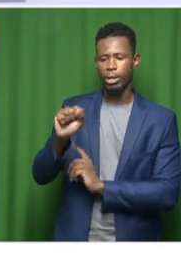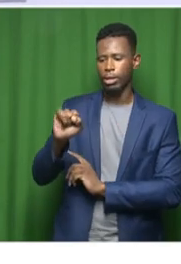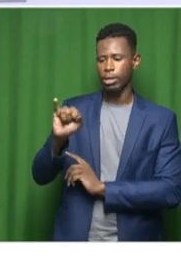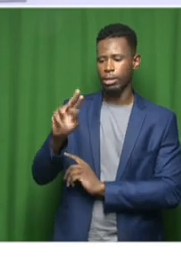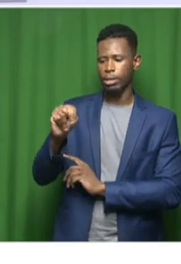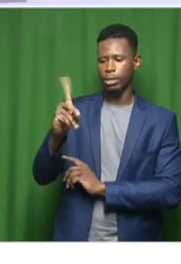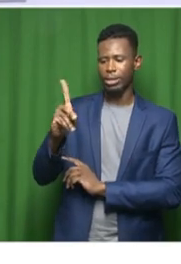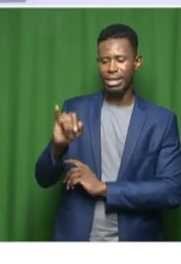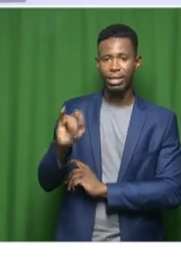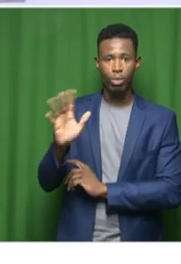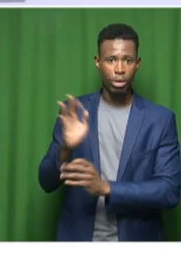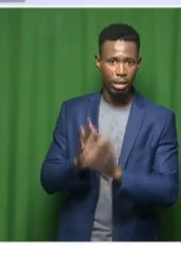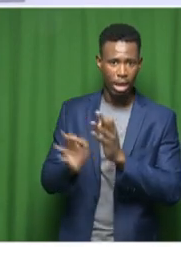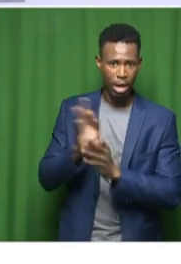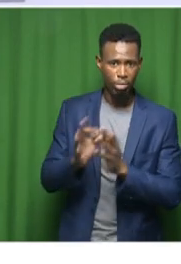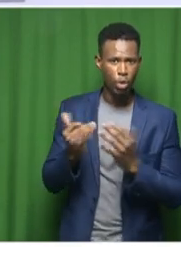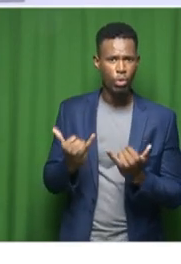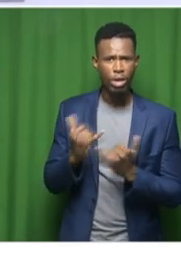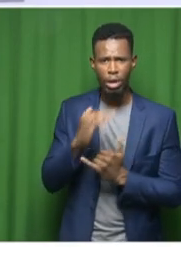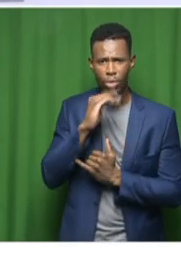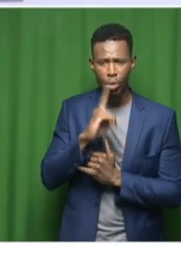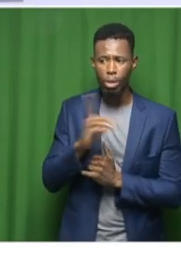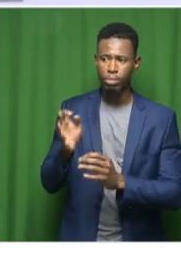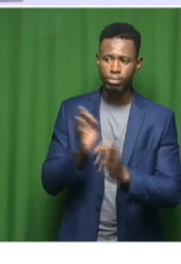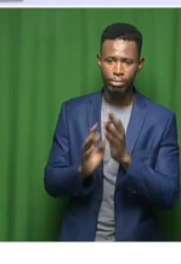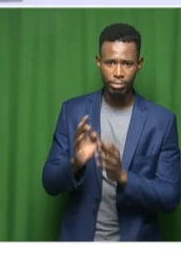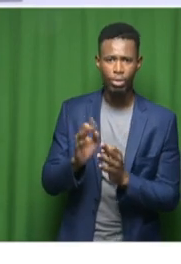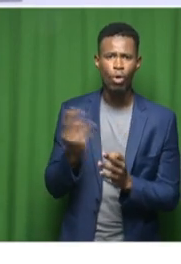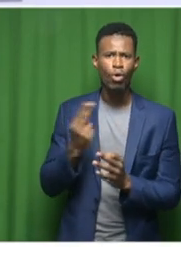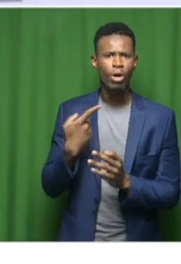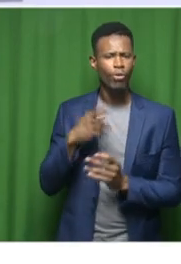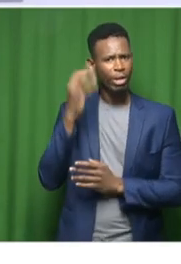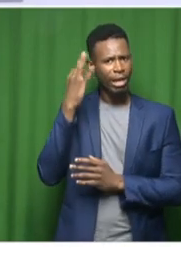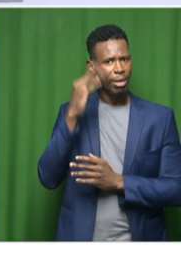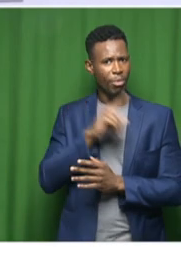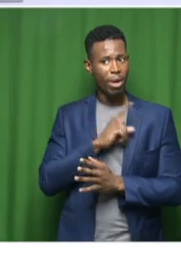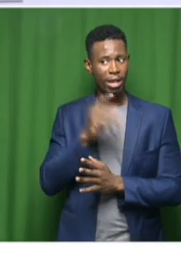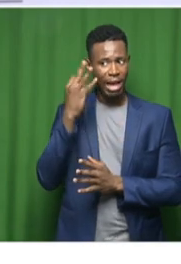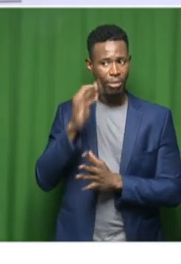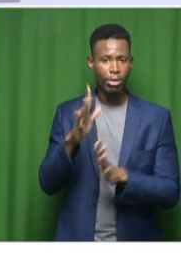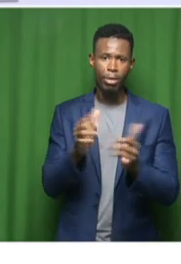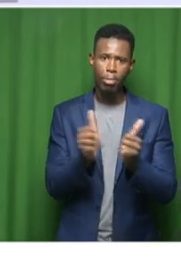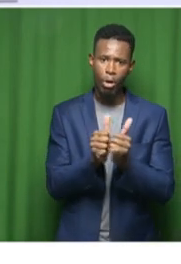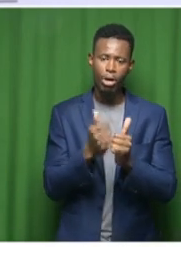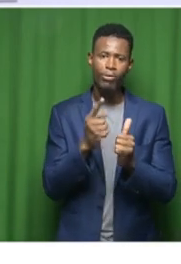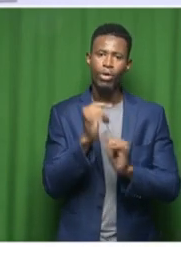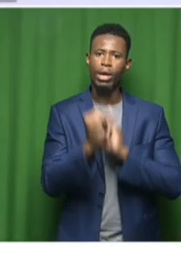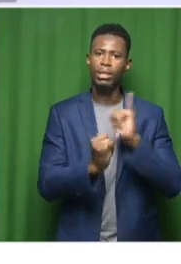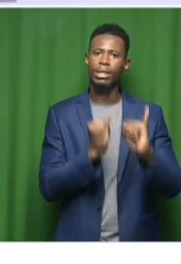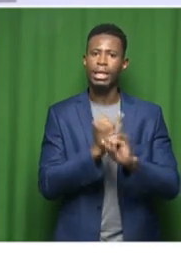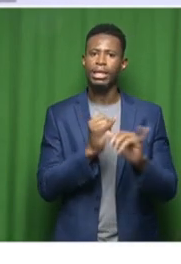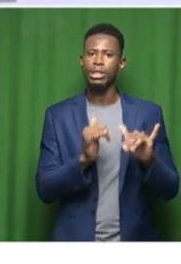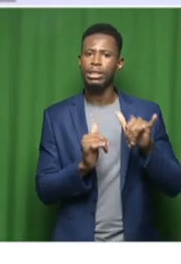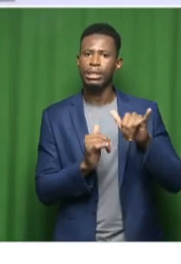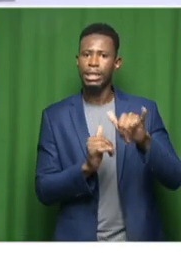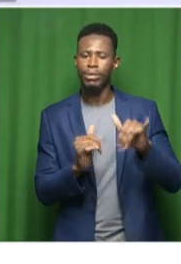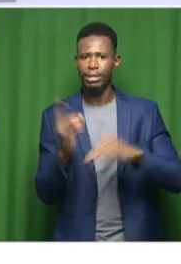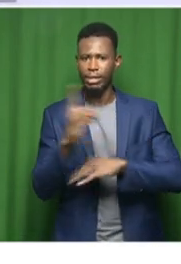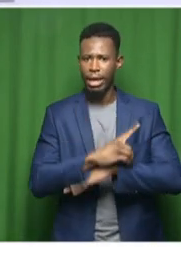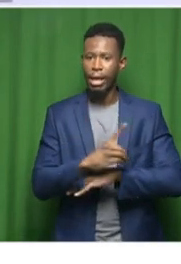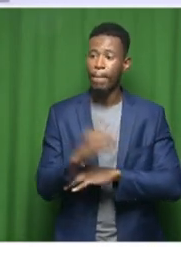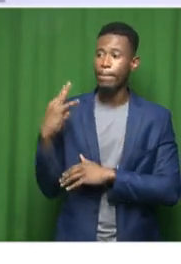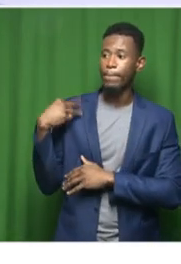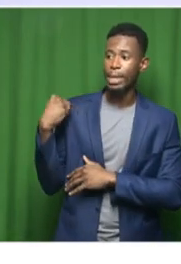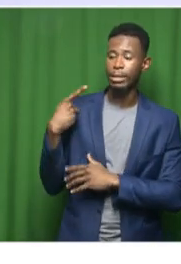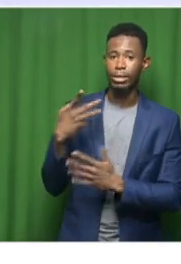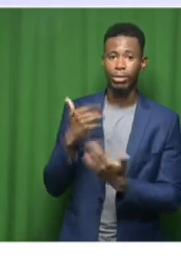will be taking us through what this day means, especially for the government, who is a partner of the International Civil Aviation Day. Minister, a very good morning.